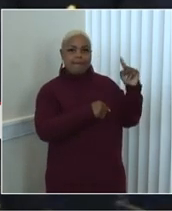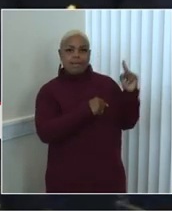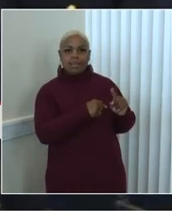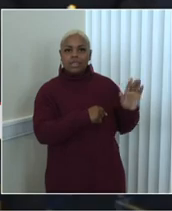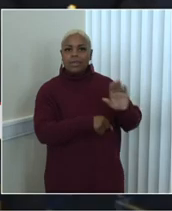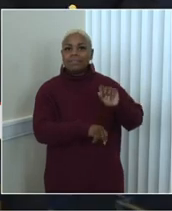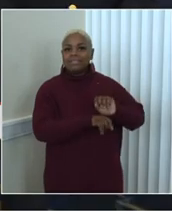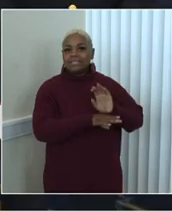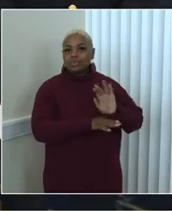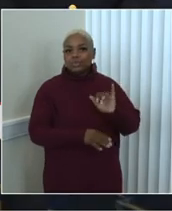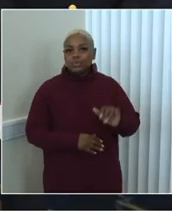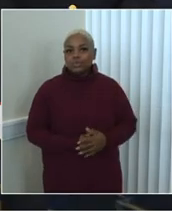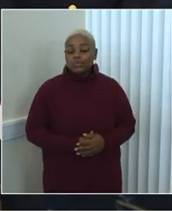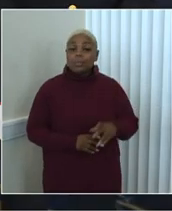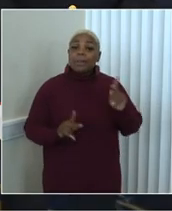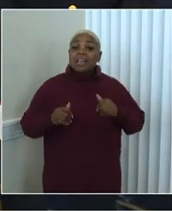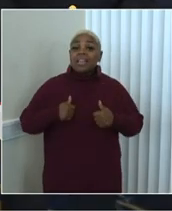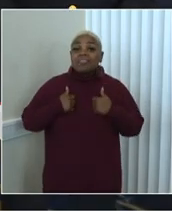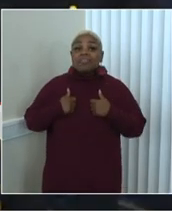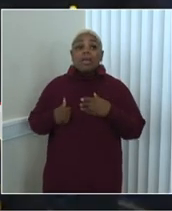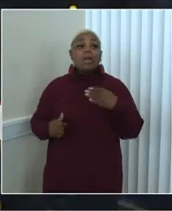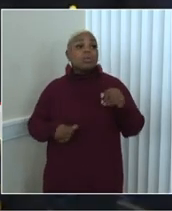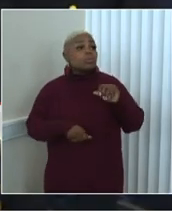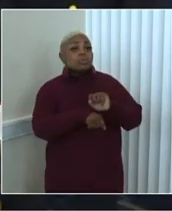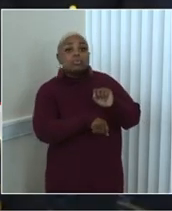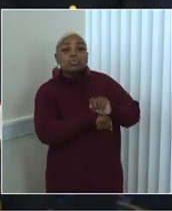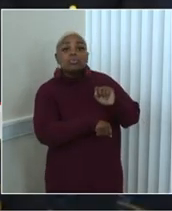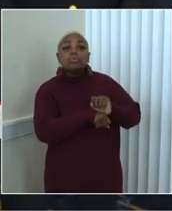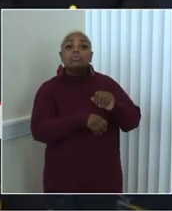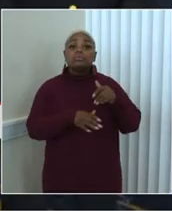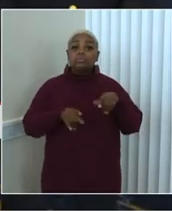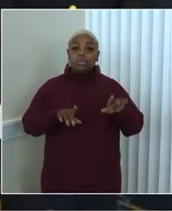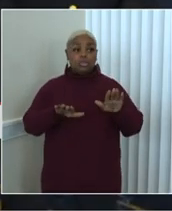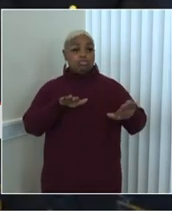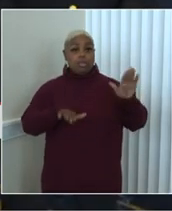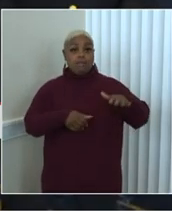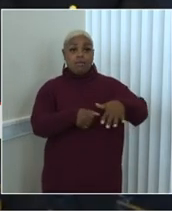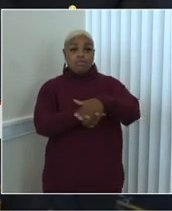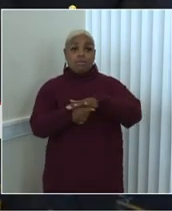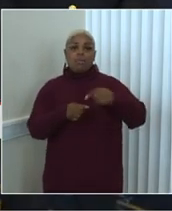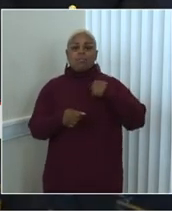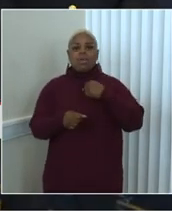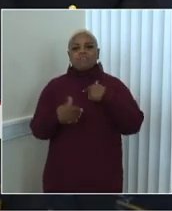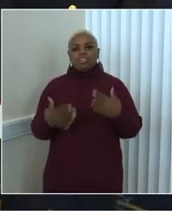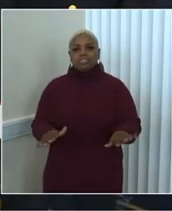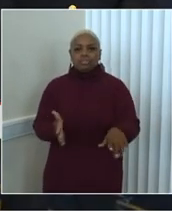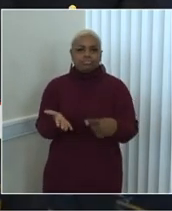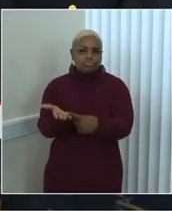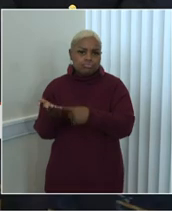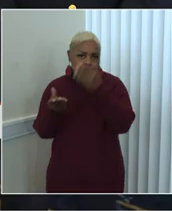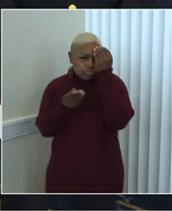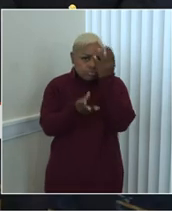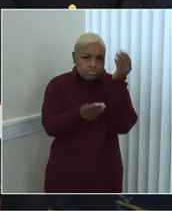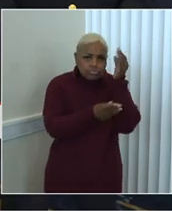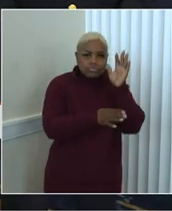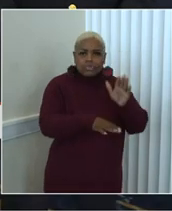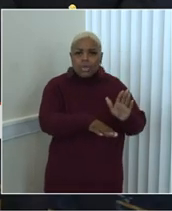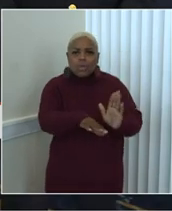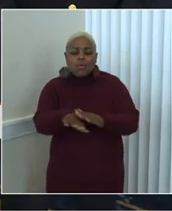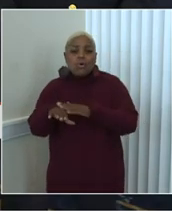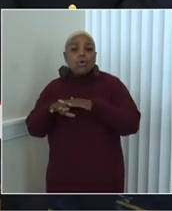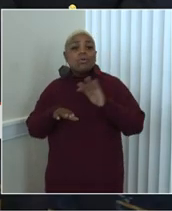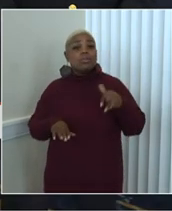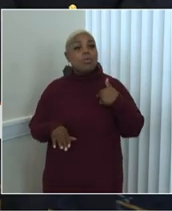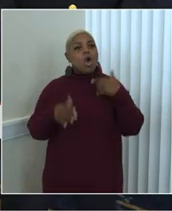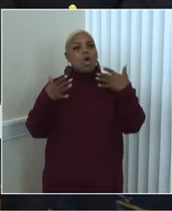and working near the inauguration sites. The Secret Service and D.C.'s Homeland Security and Emergency Management Agency have shared this number